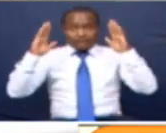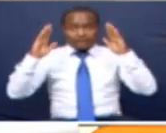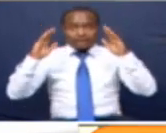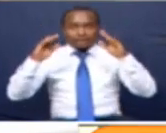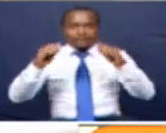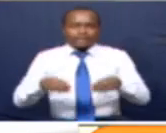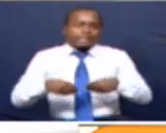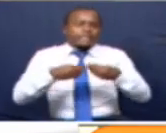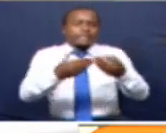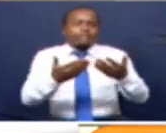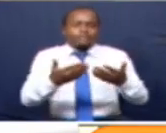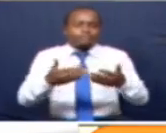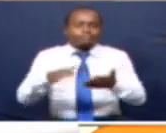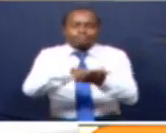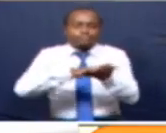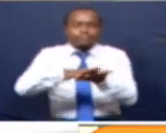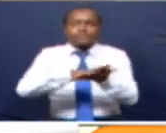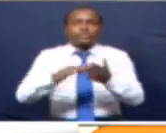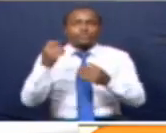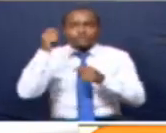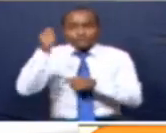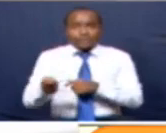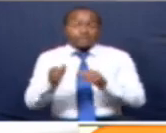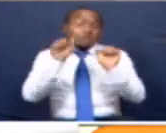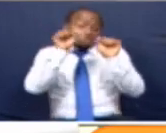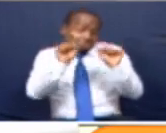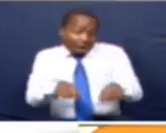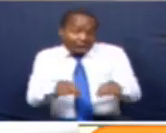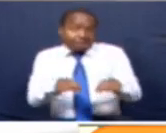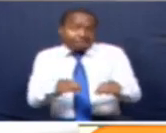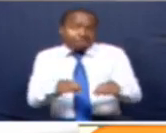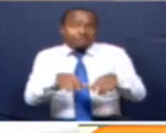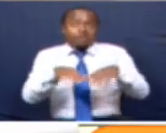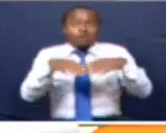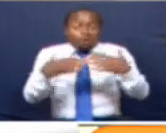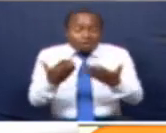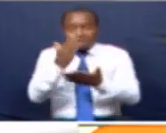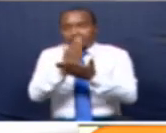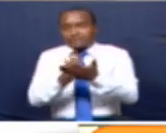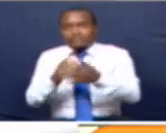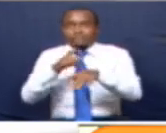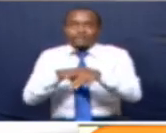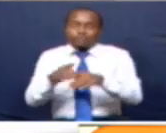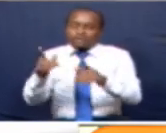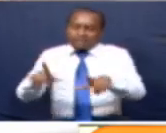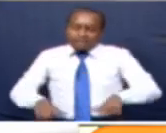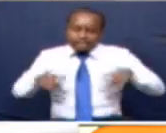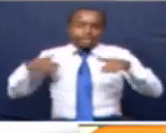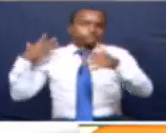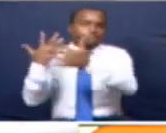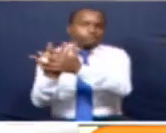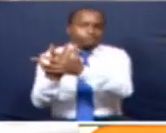to the judges that, you know, you could sentence to death or in some cases give life imprisonment. Now, there's